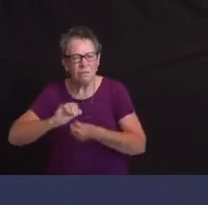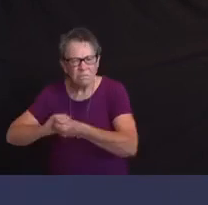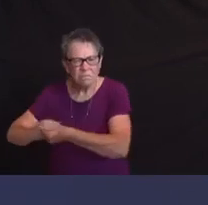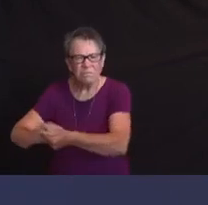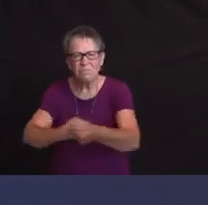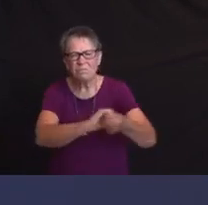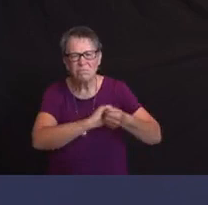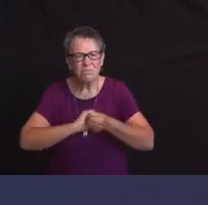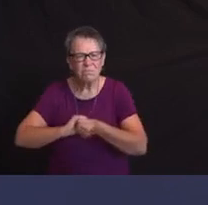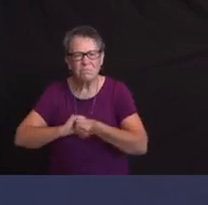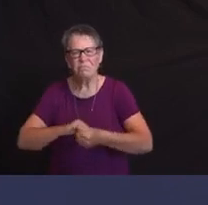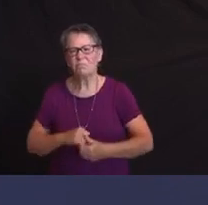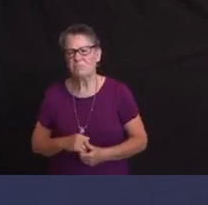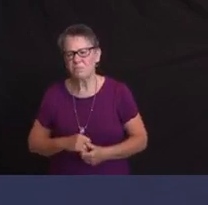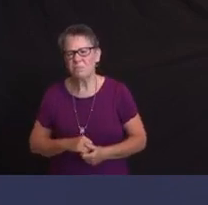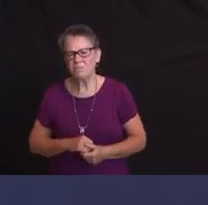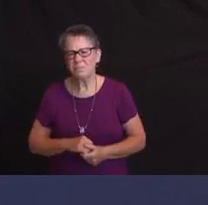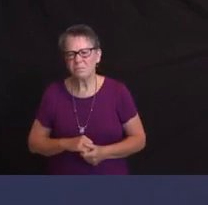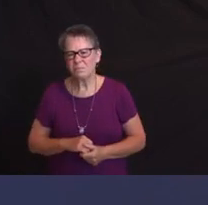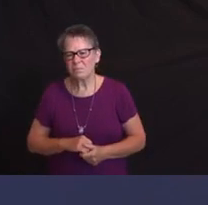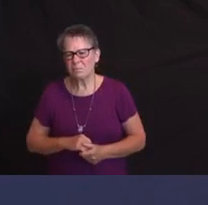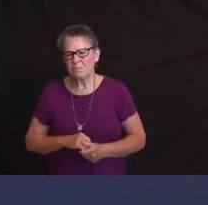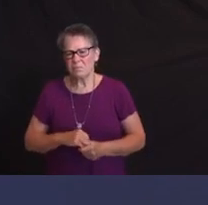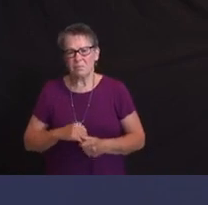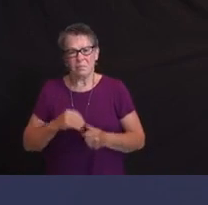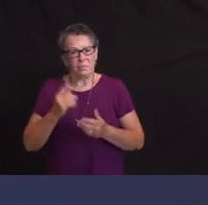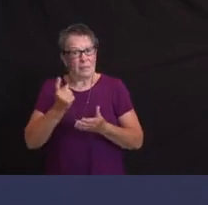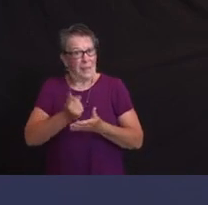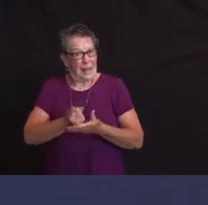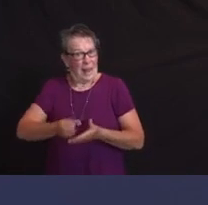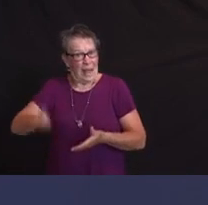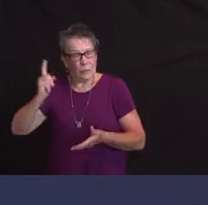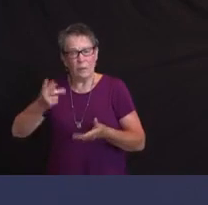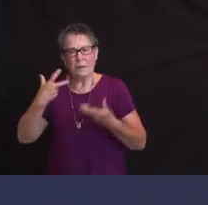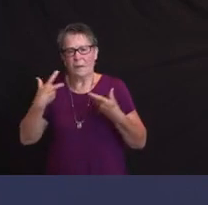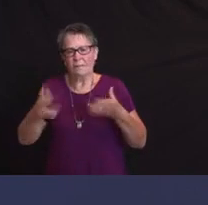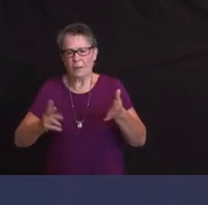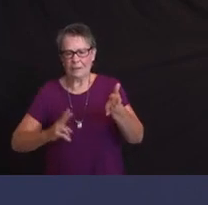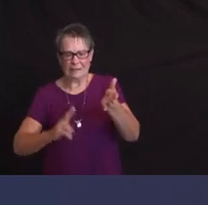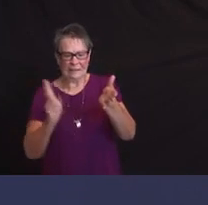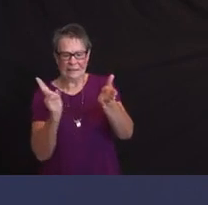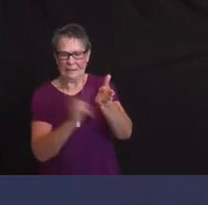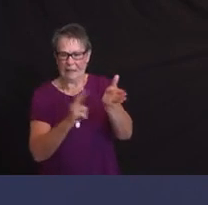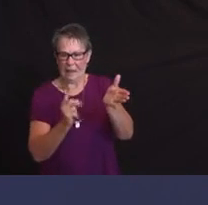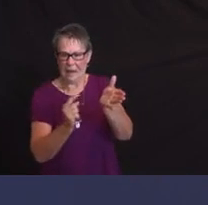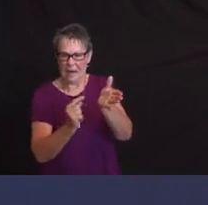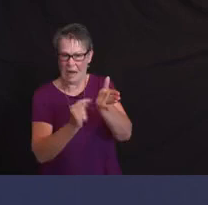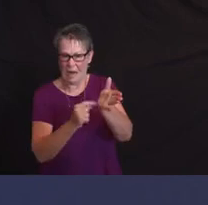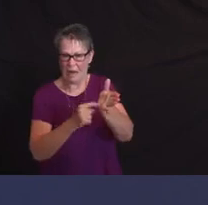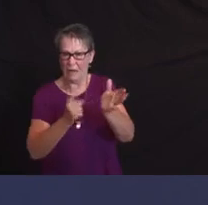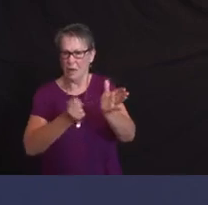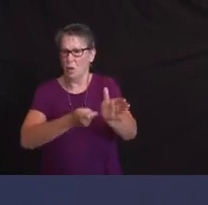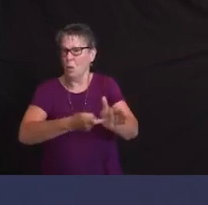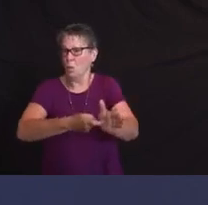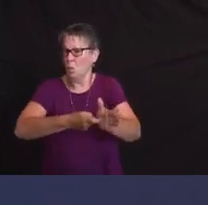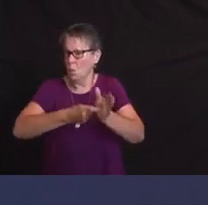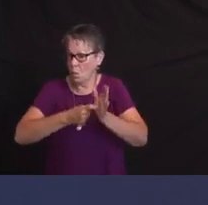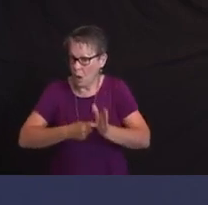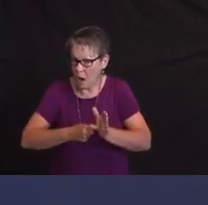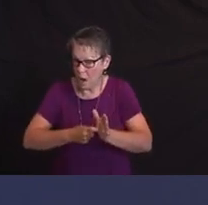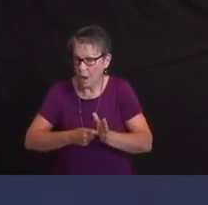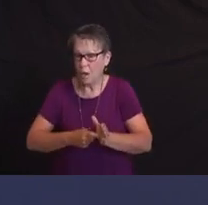announced last week, requiring workers and employees in healthcare facilities or high-risk congregate living settings